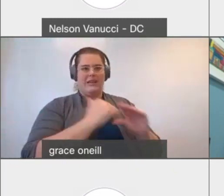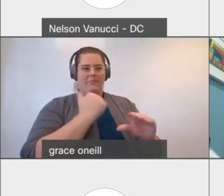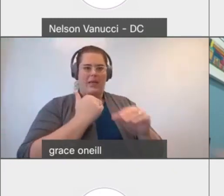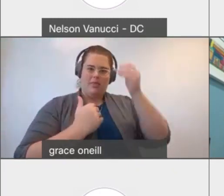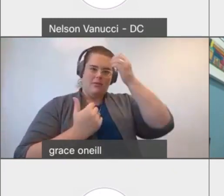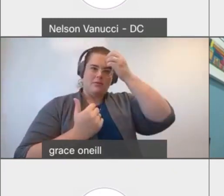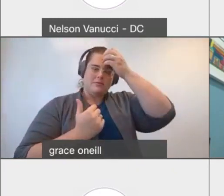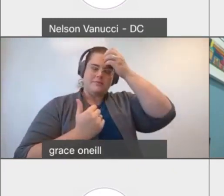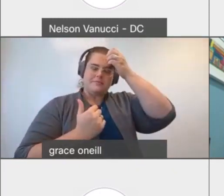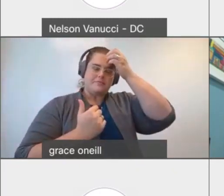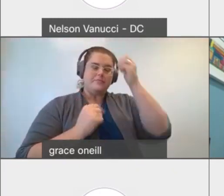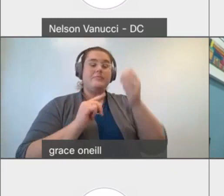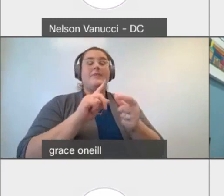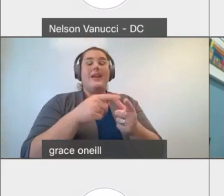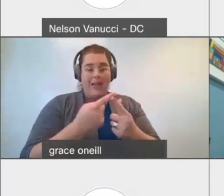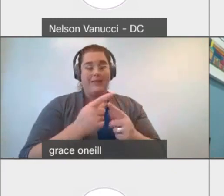to be